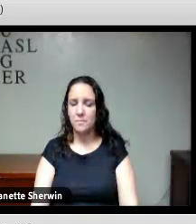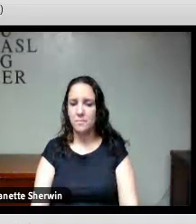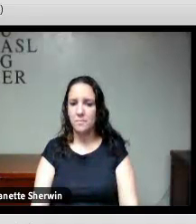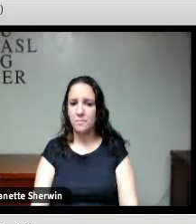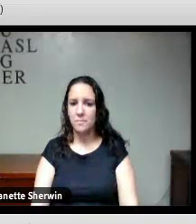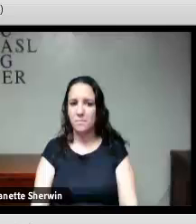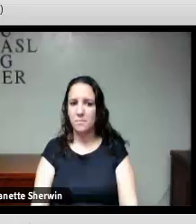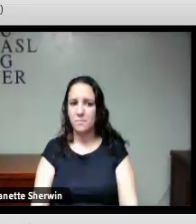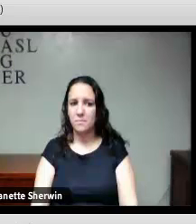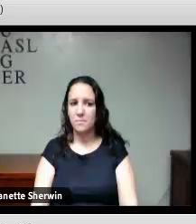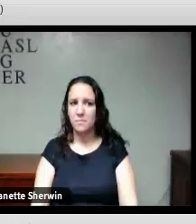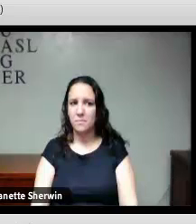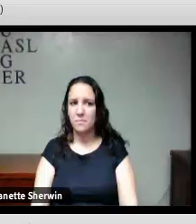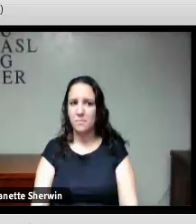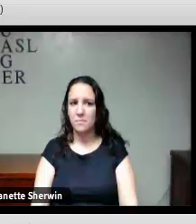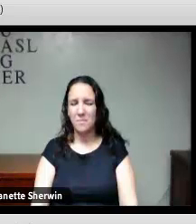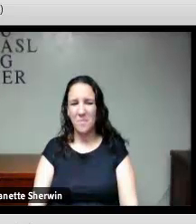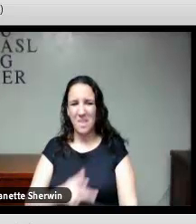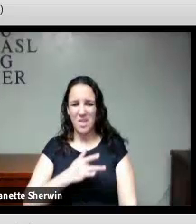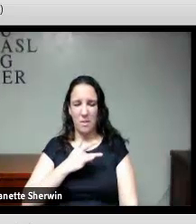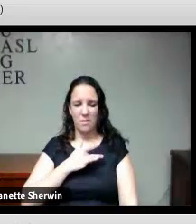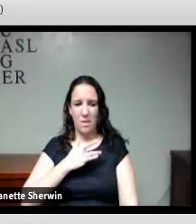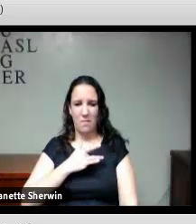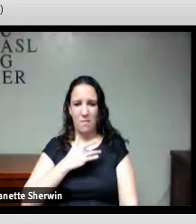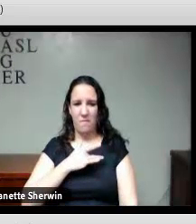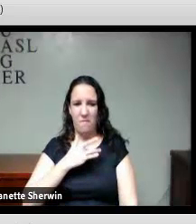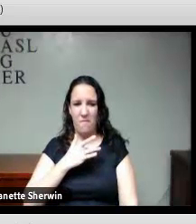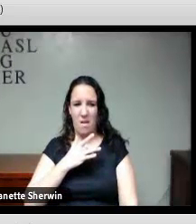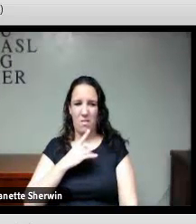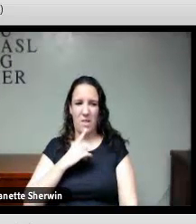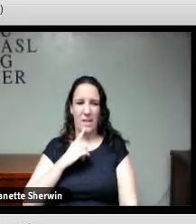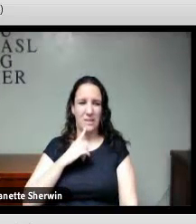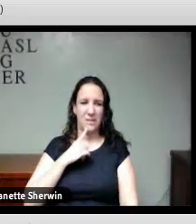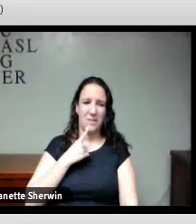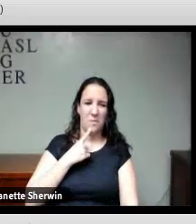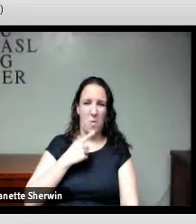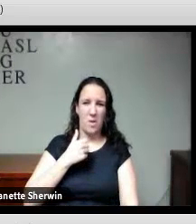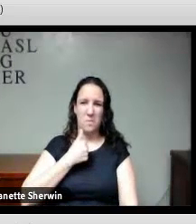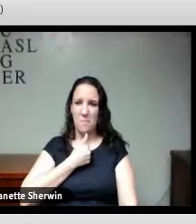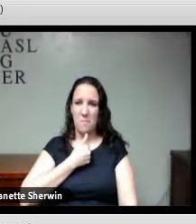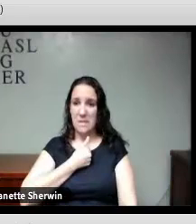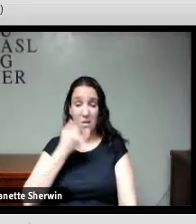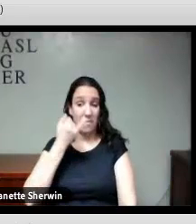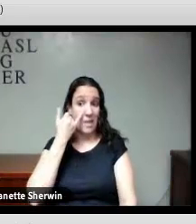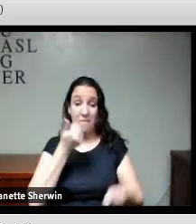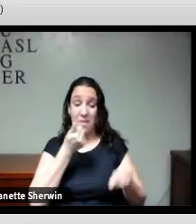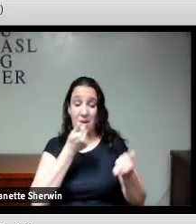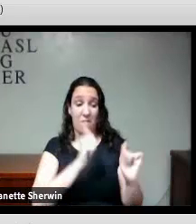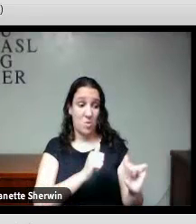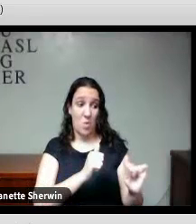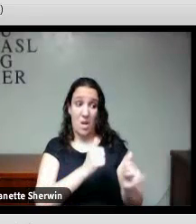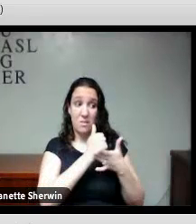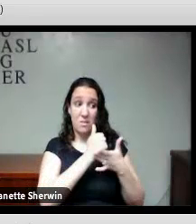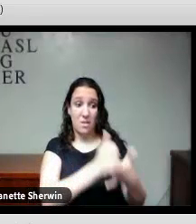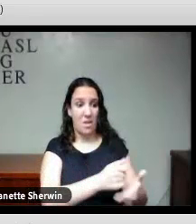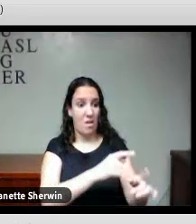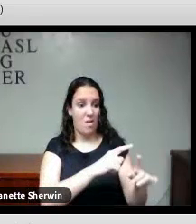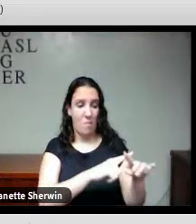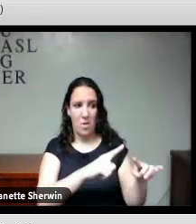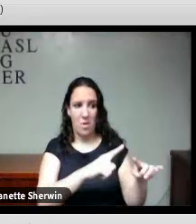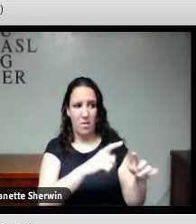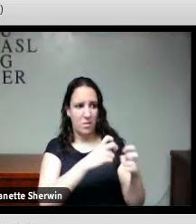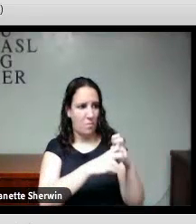shame. It's not quite shame, but it's maybe disappointment in ourselves, even if we've tried really hard because we